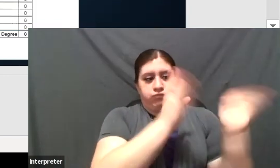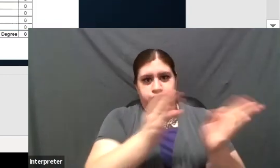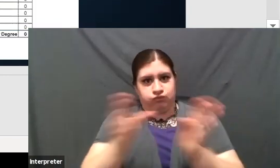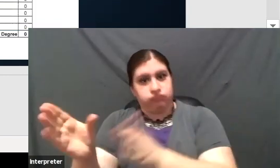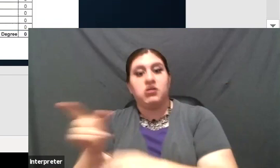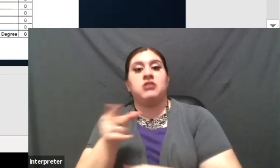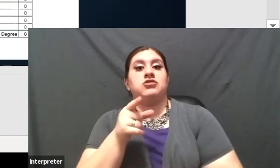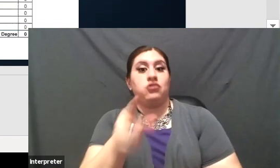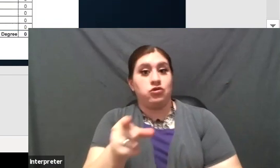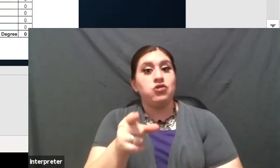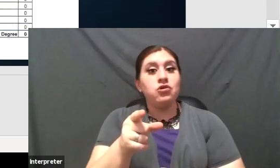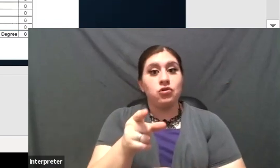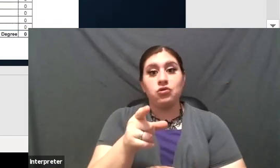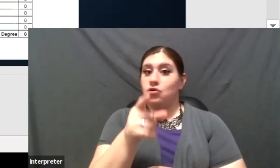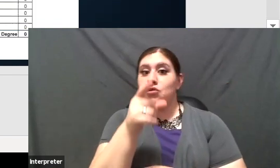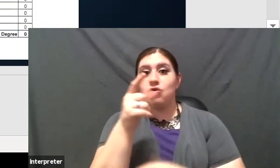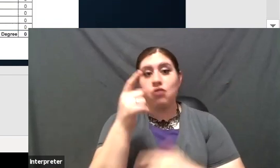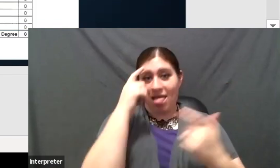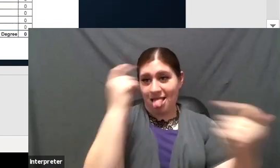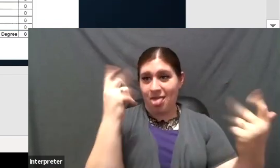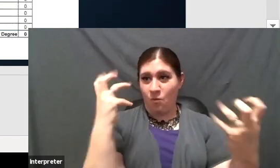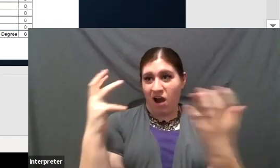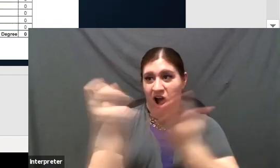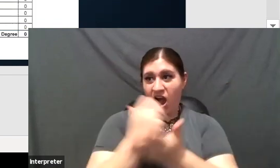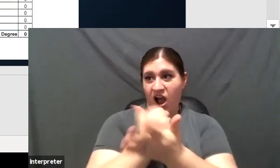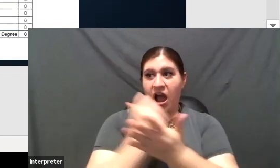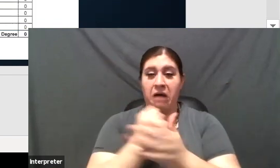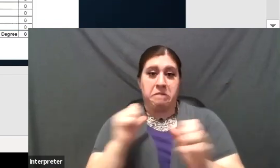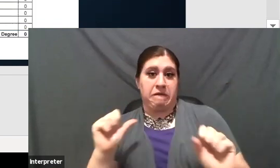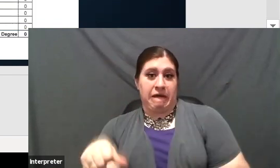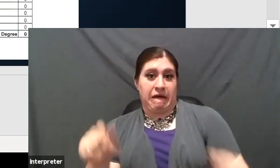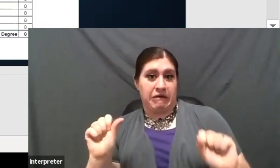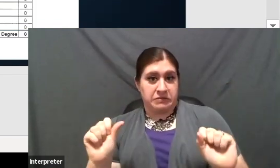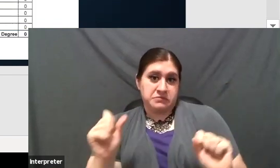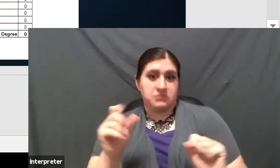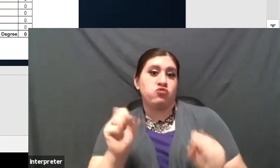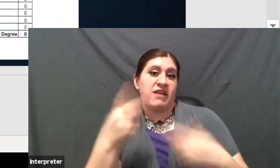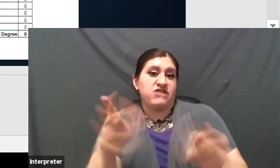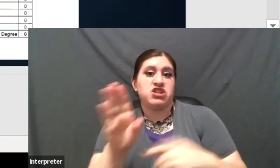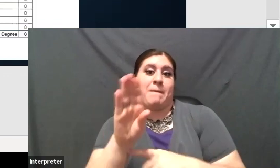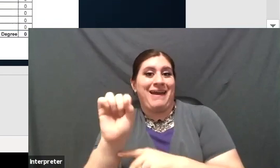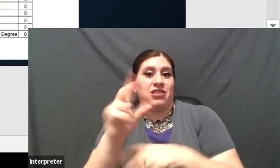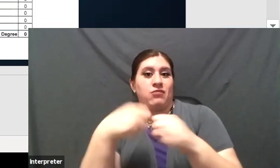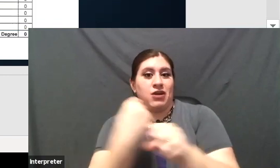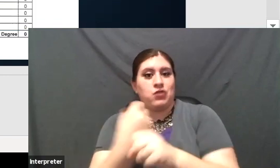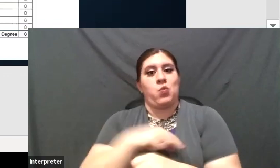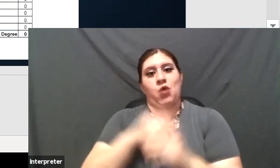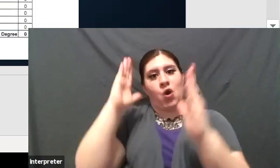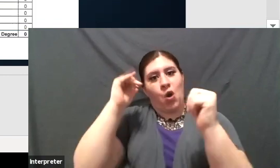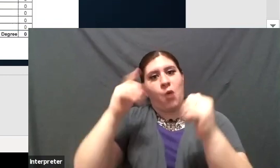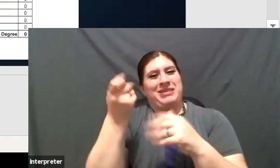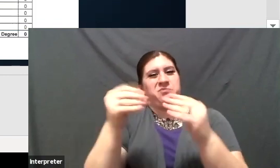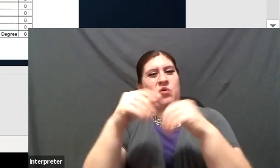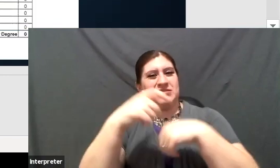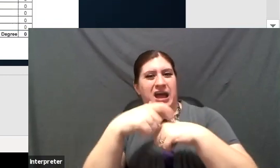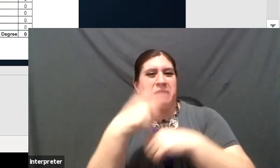are masochistic and want to do something like that, you can actually complete your BS in 3 years. We hope that you will stay with us a little longer,